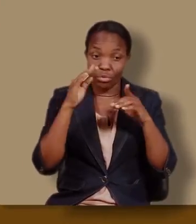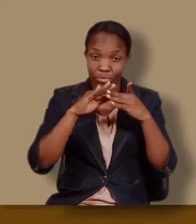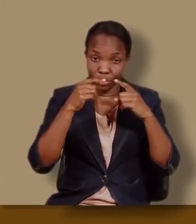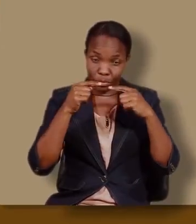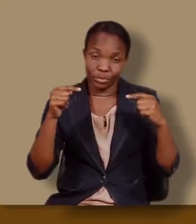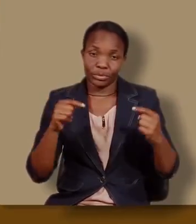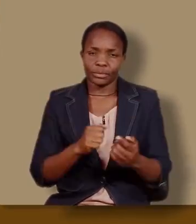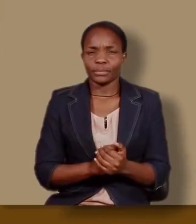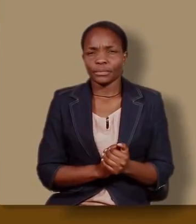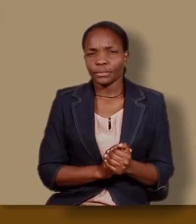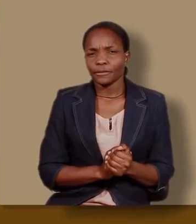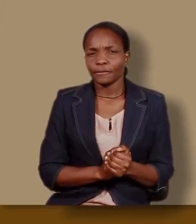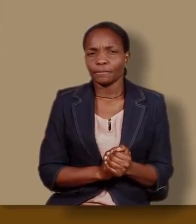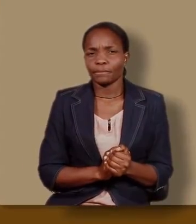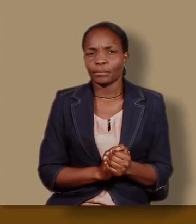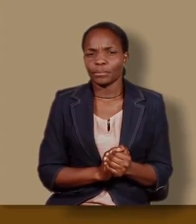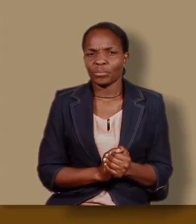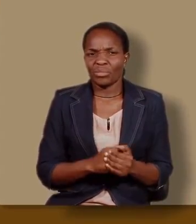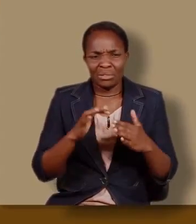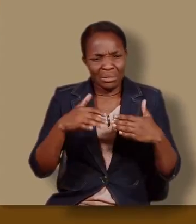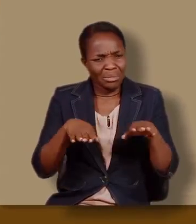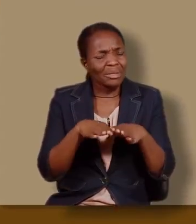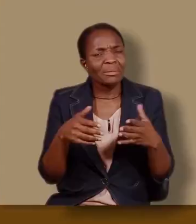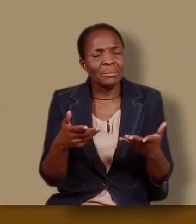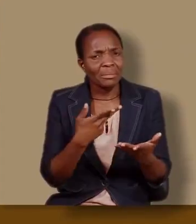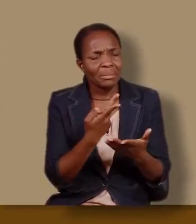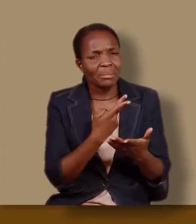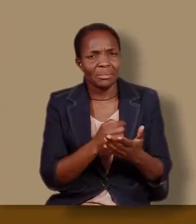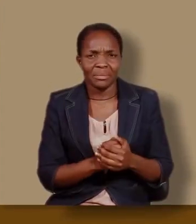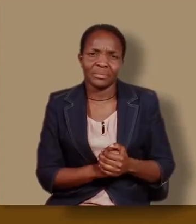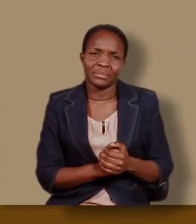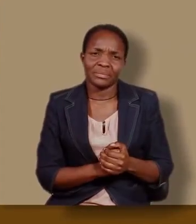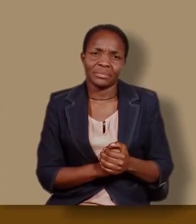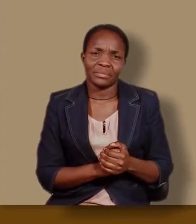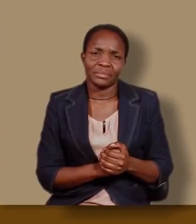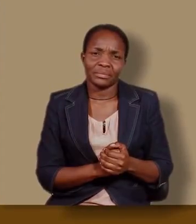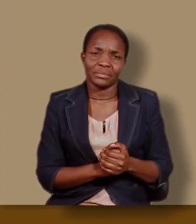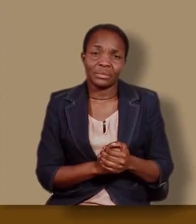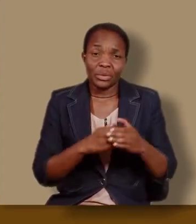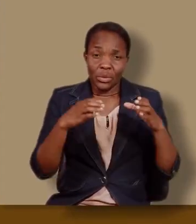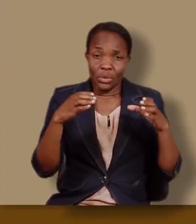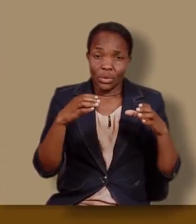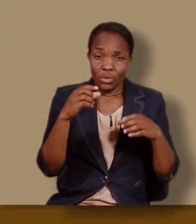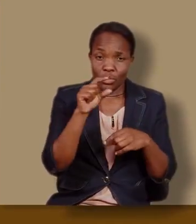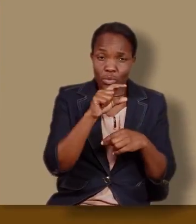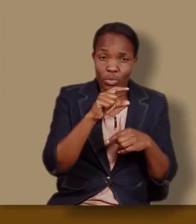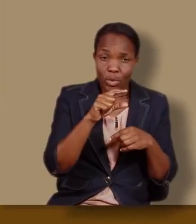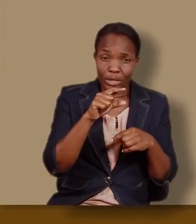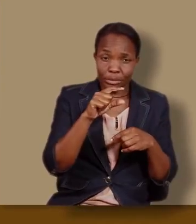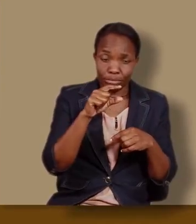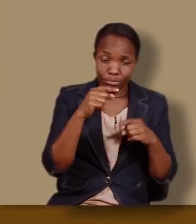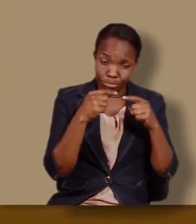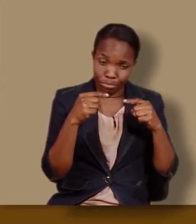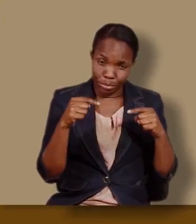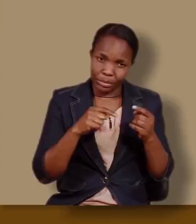Well, sir, how did they do it? The term apartheid literally means